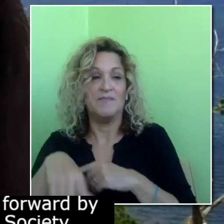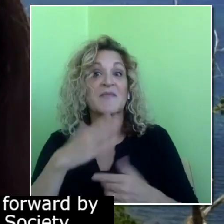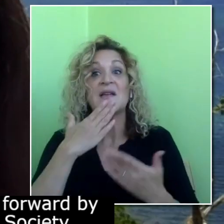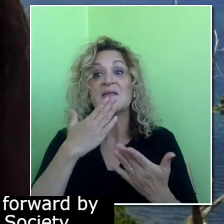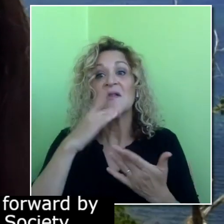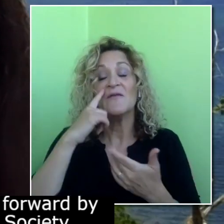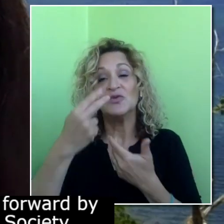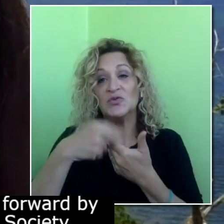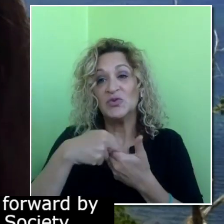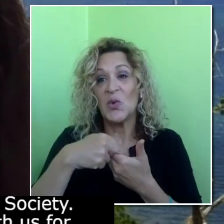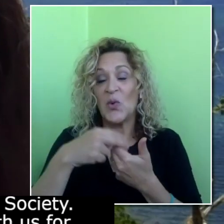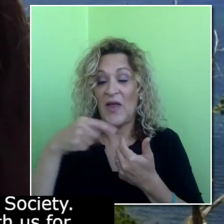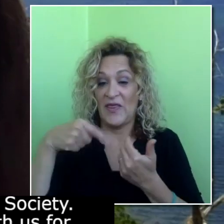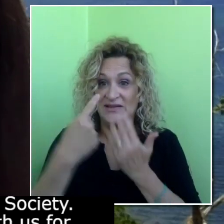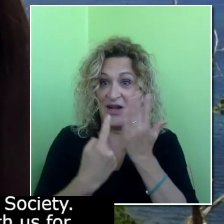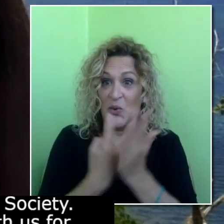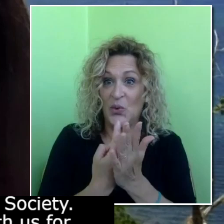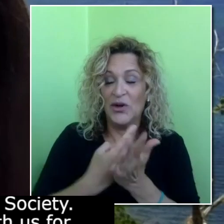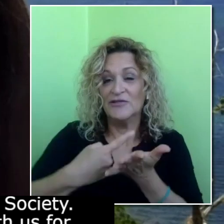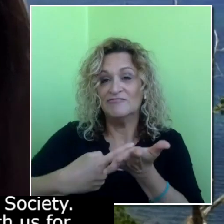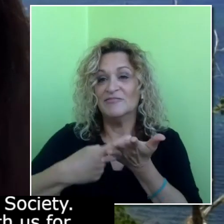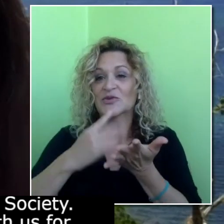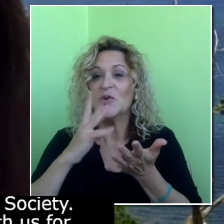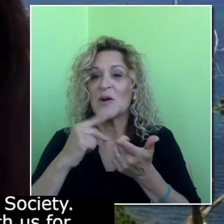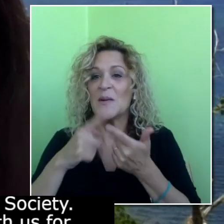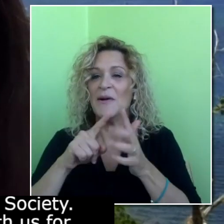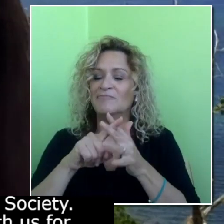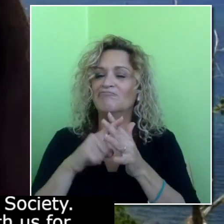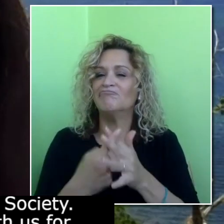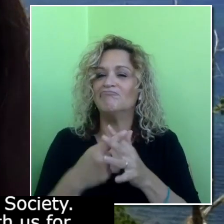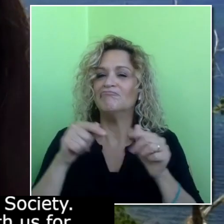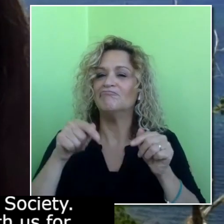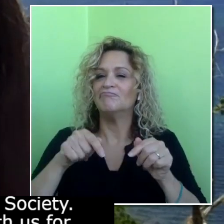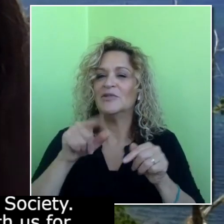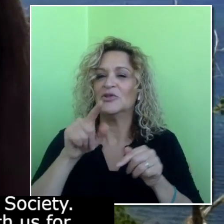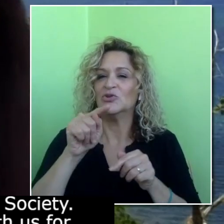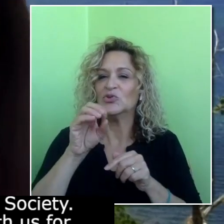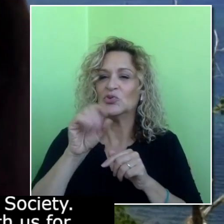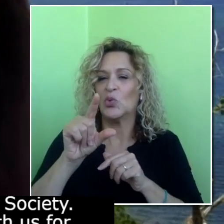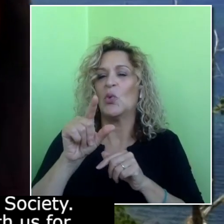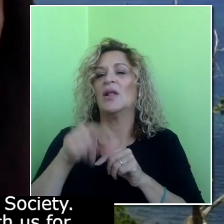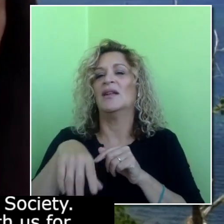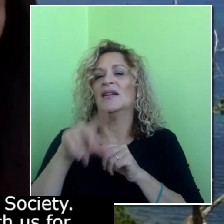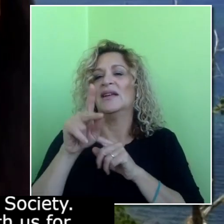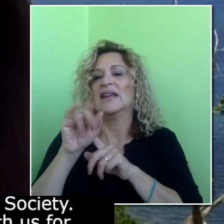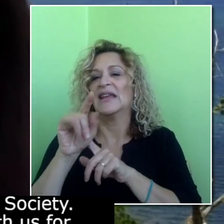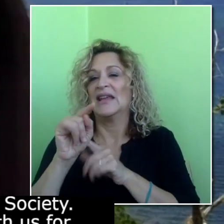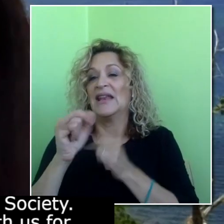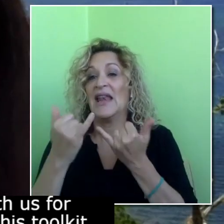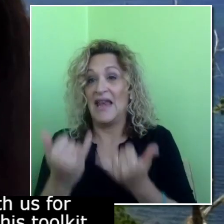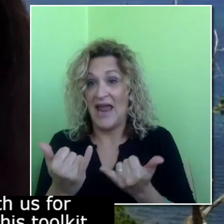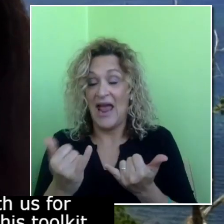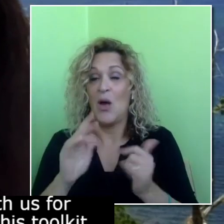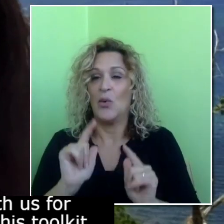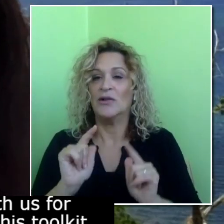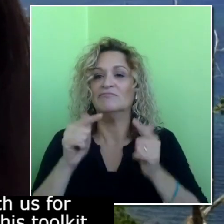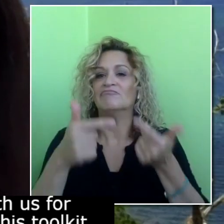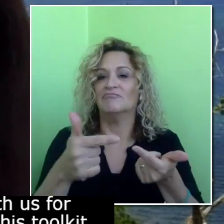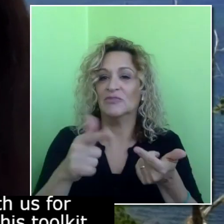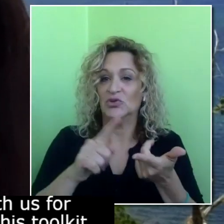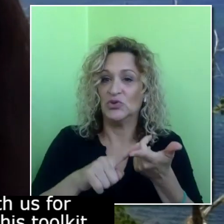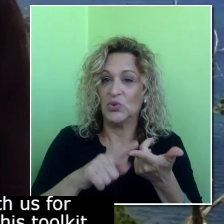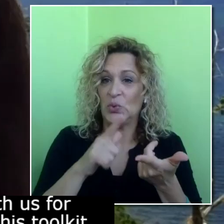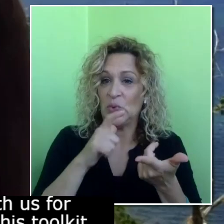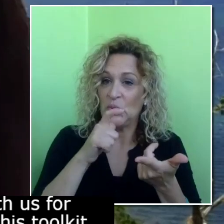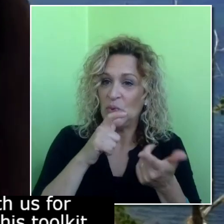on about the launching of this toolkit. And I will move you over now to Gunala. But in